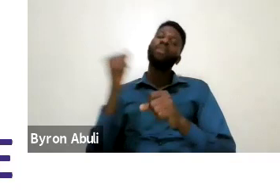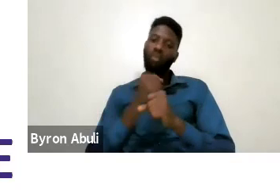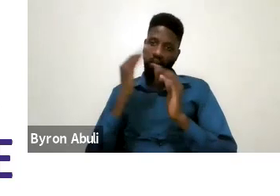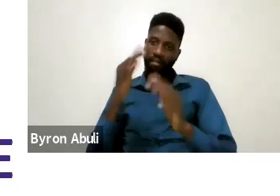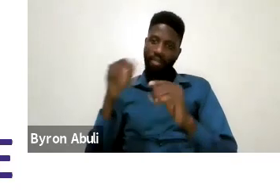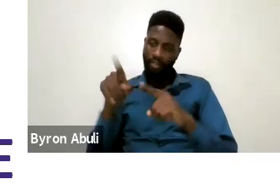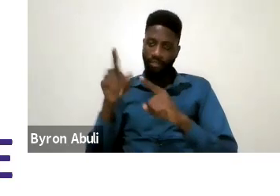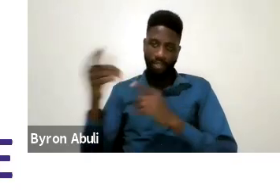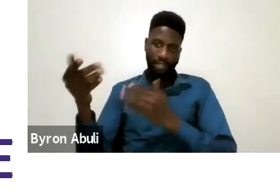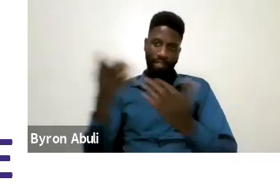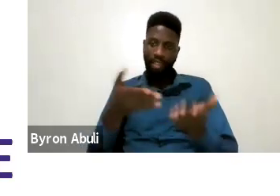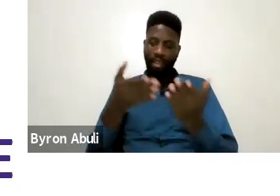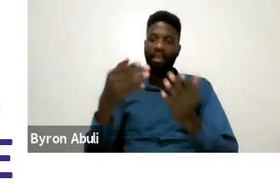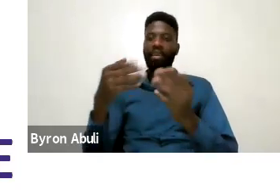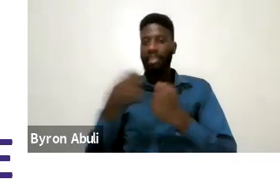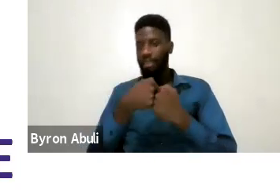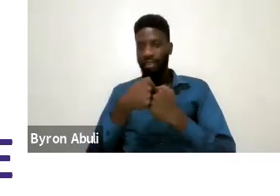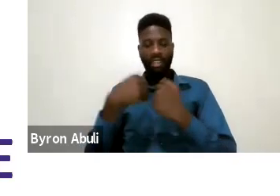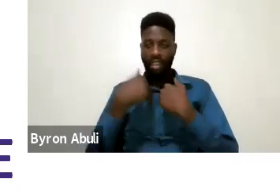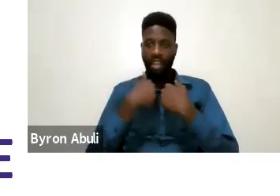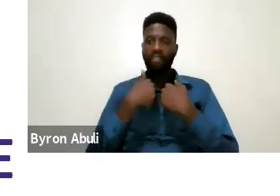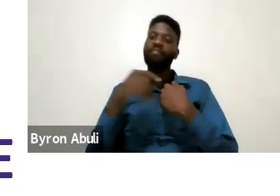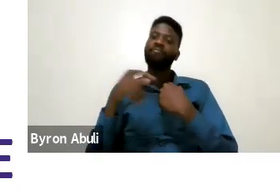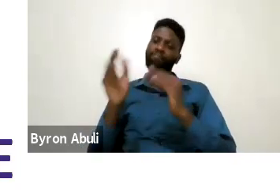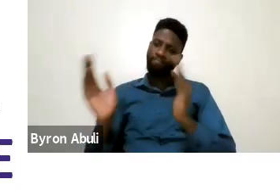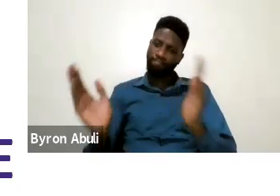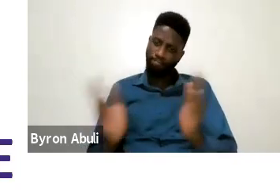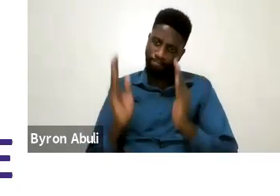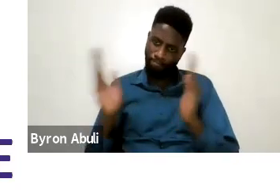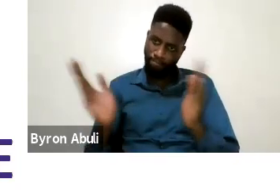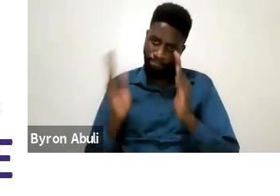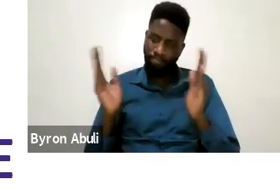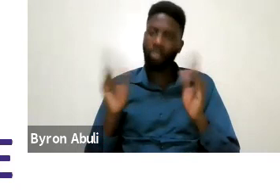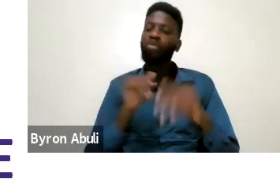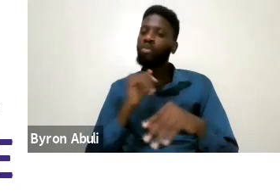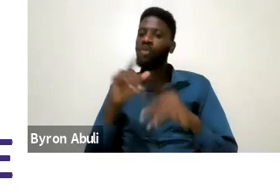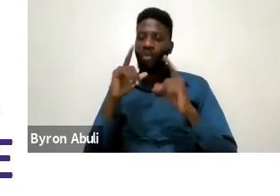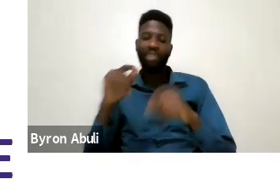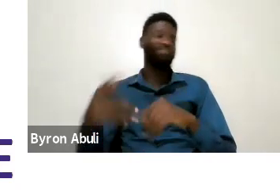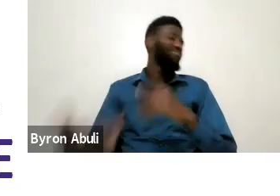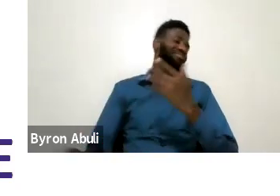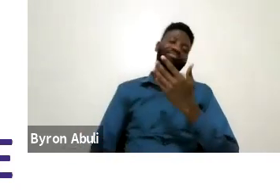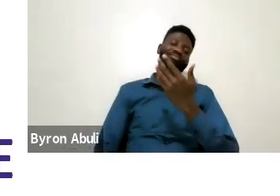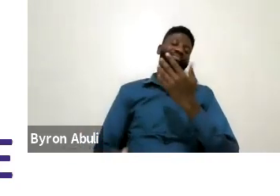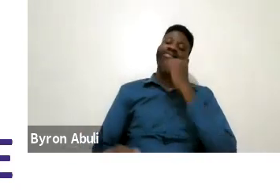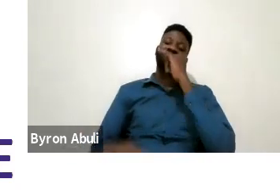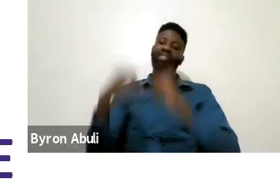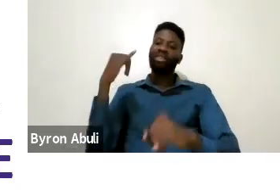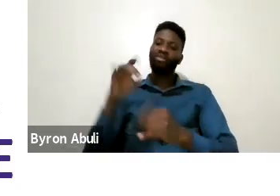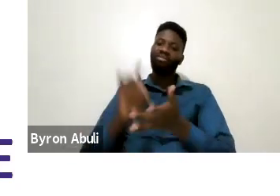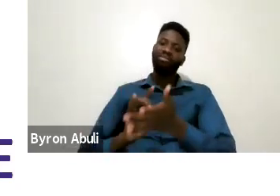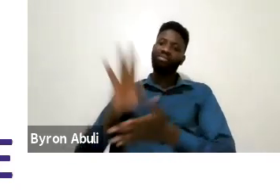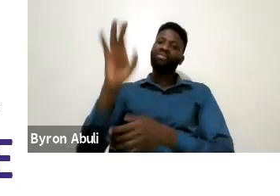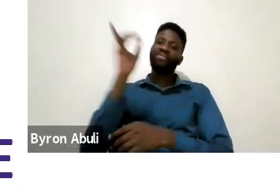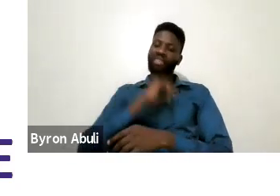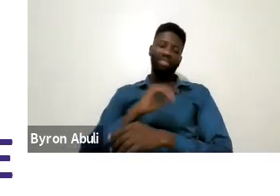is providing encouragement as opposed to that voice who is like, oh, kwisha, yani wewe tu umefu, wewe kwisha leo.